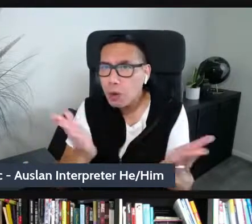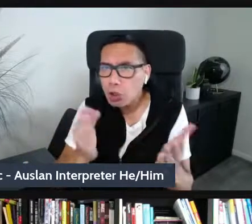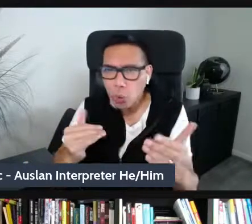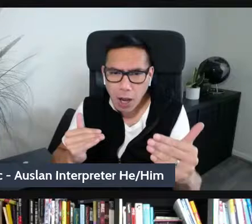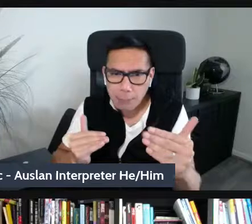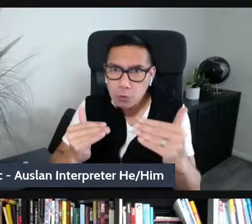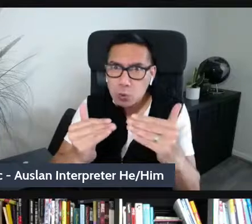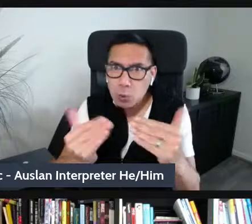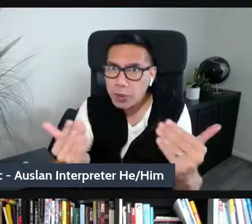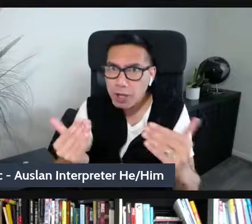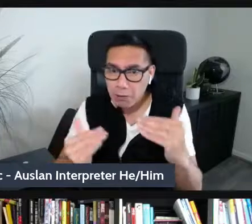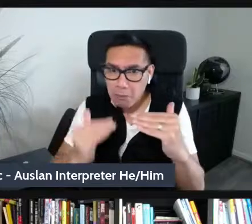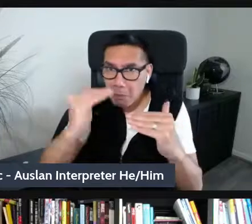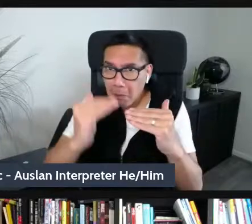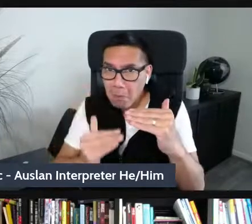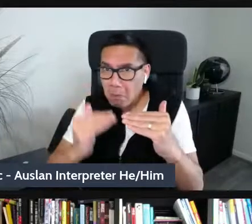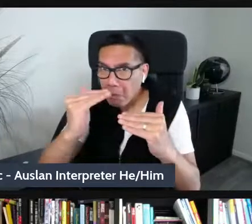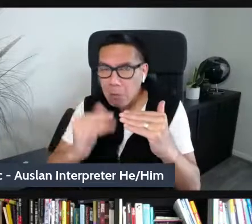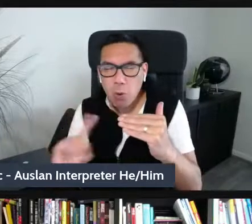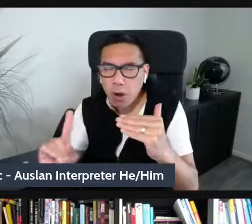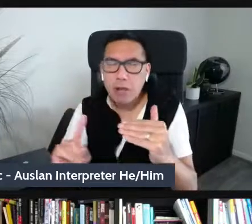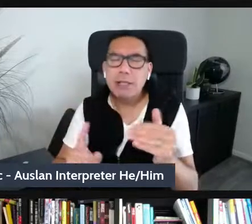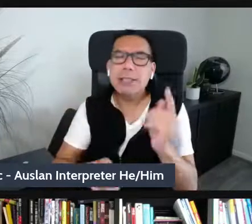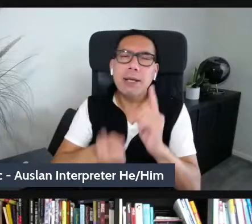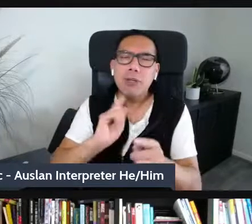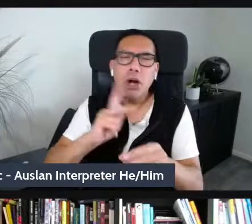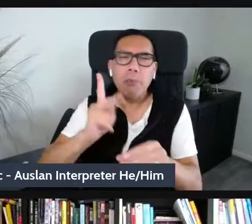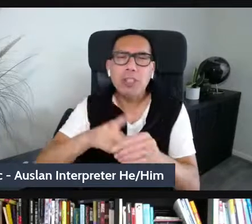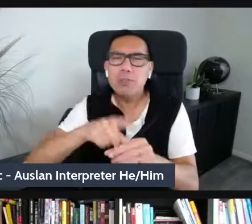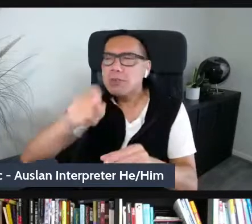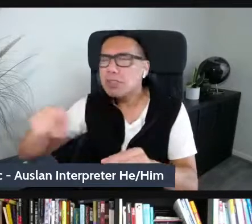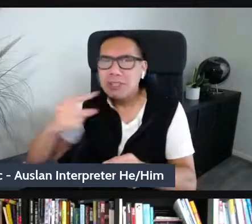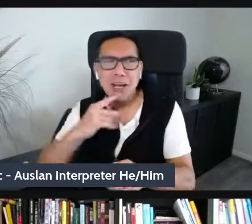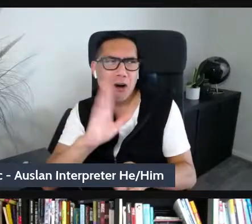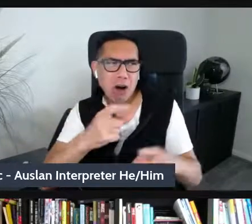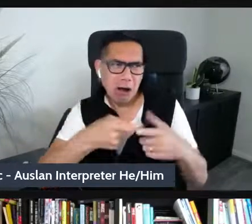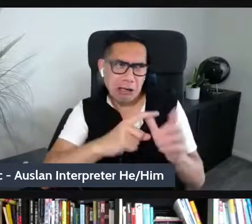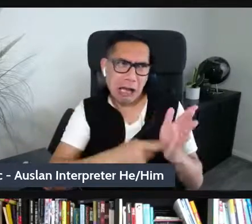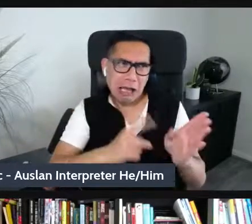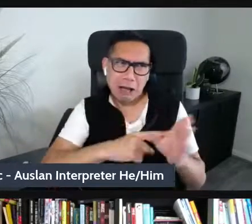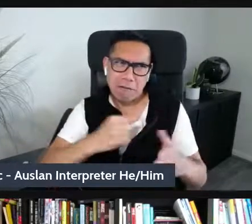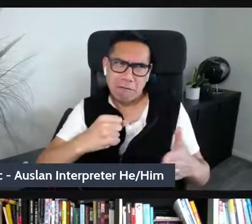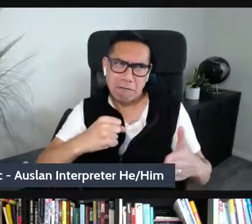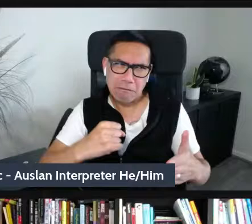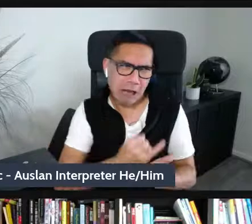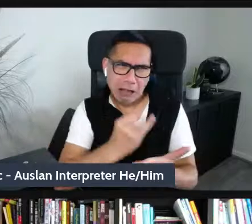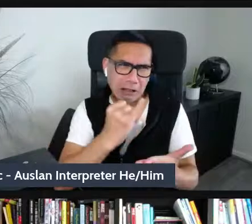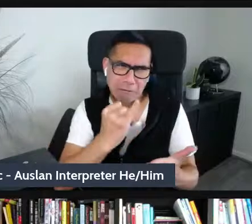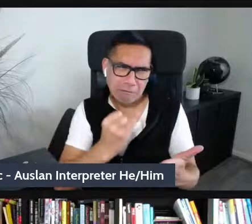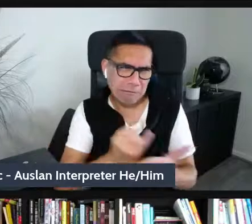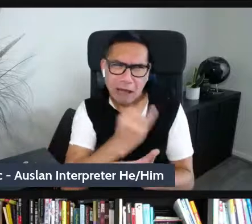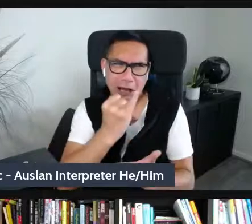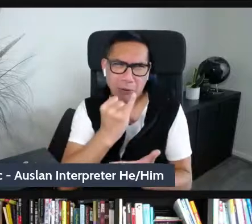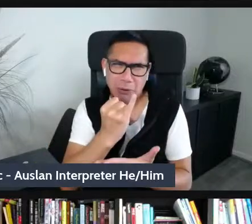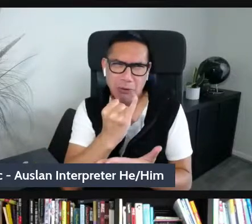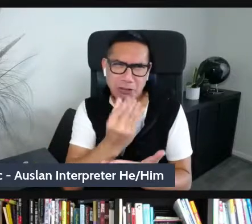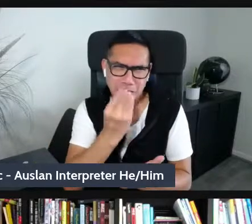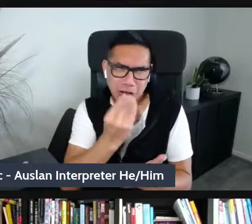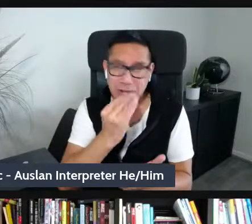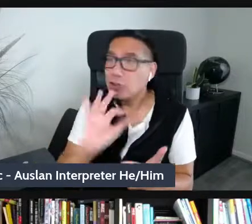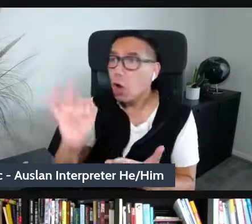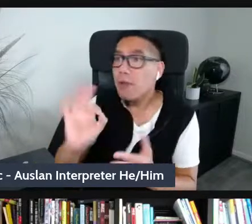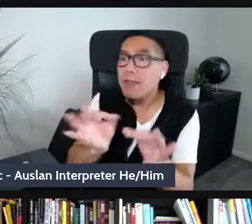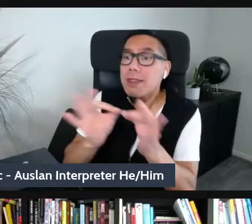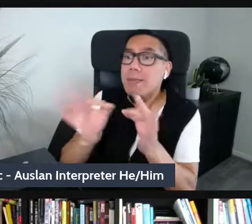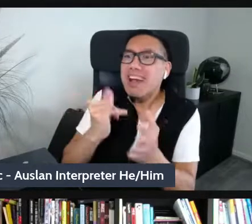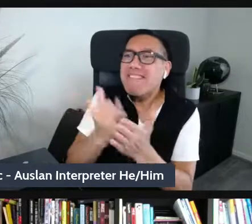basically often my participants will say things like, oh, Carly, I failed the diet. I'm like, no, the plan failed you. So it's just